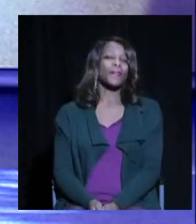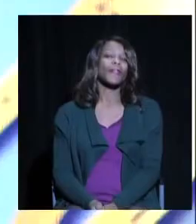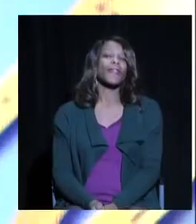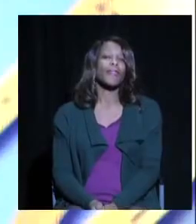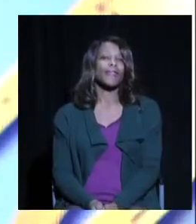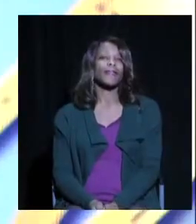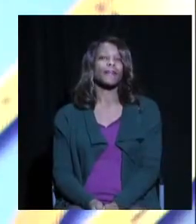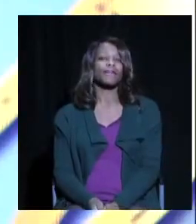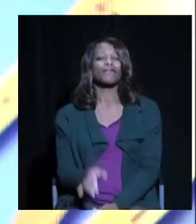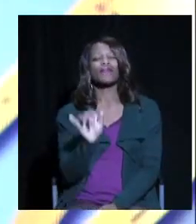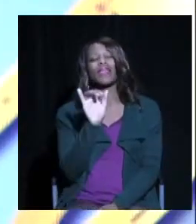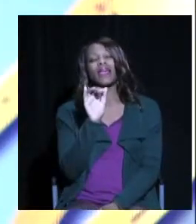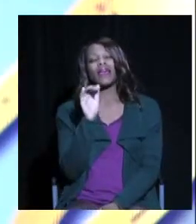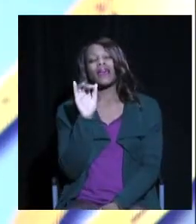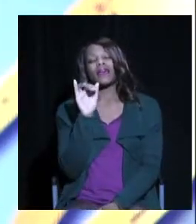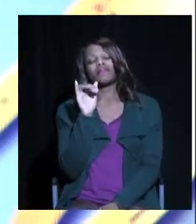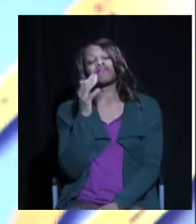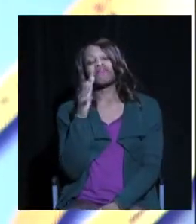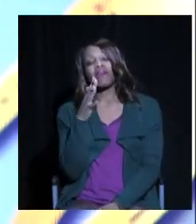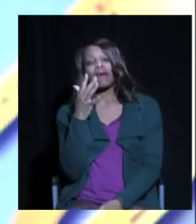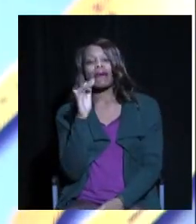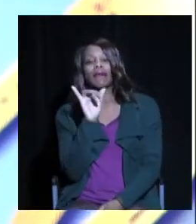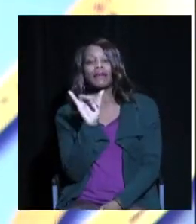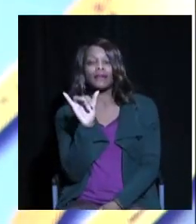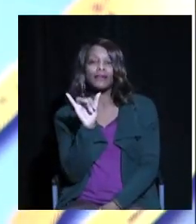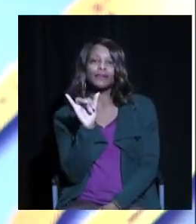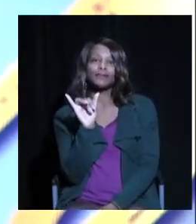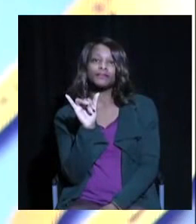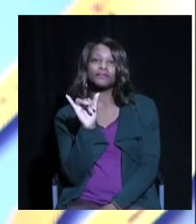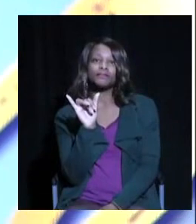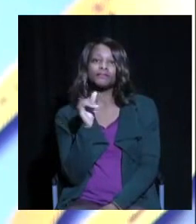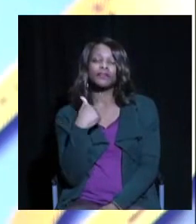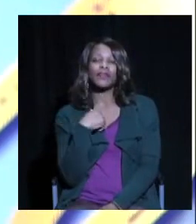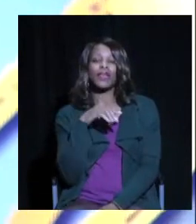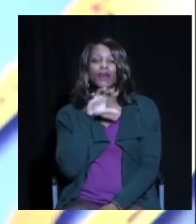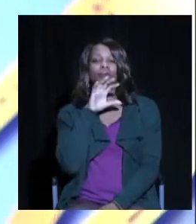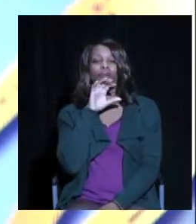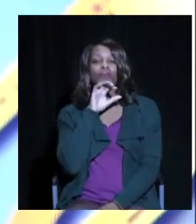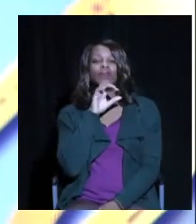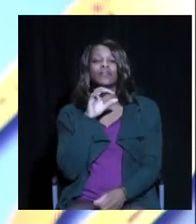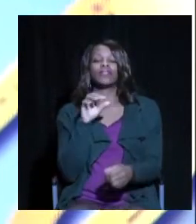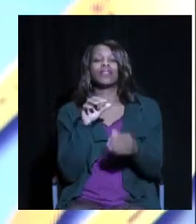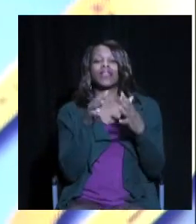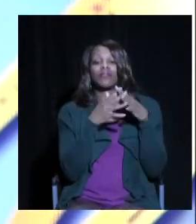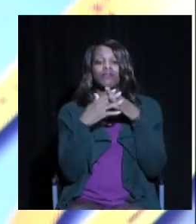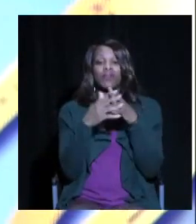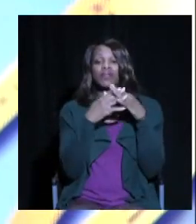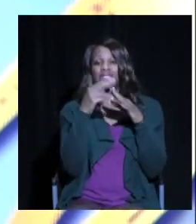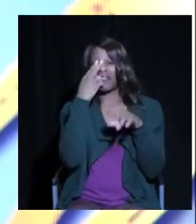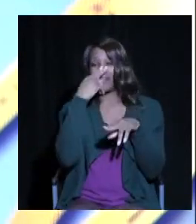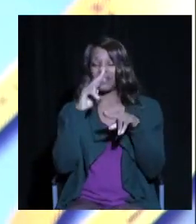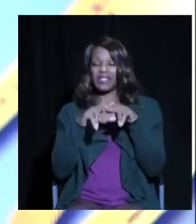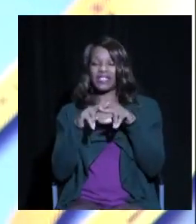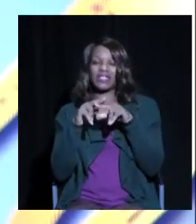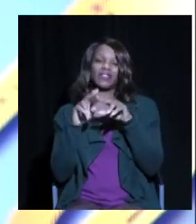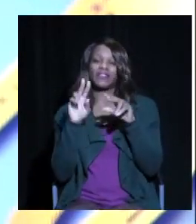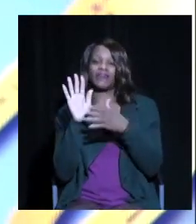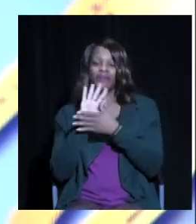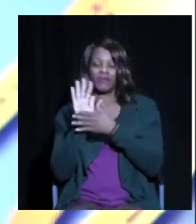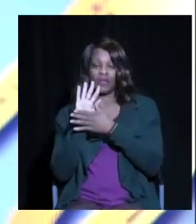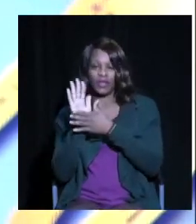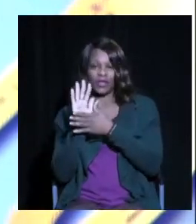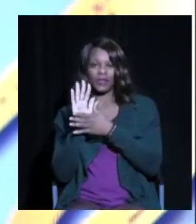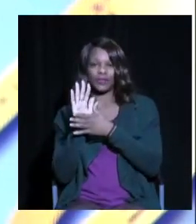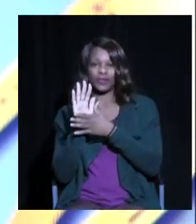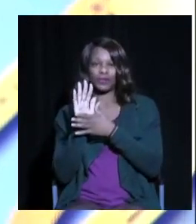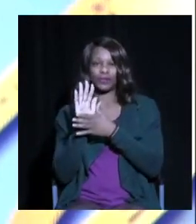This is almost like sometimes I'll see me I watch America's Funniest Home Videos with my kids, and one of the things that will happen is